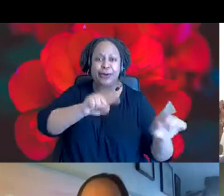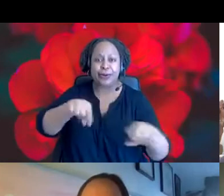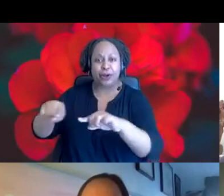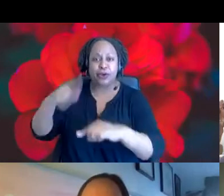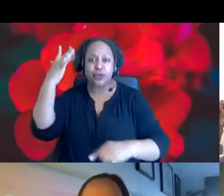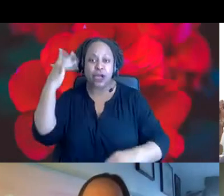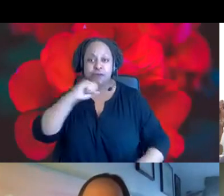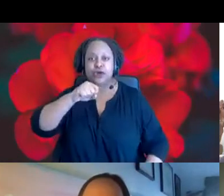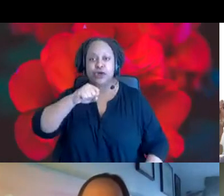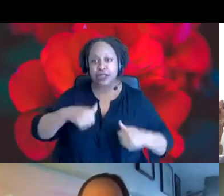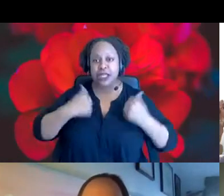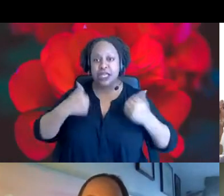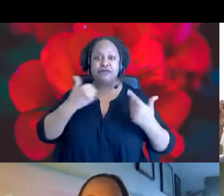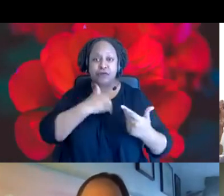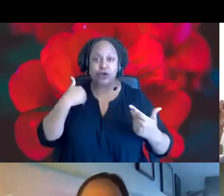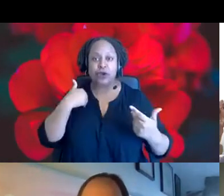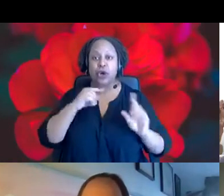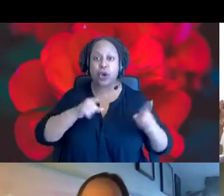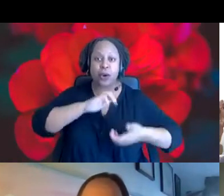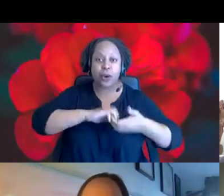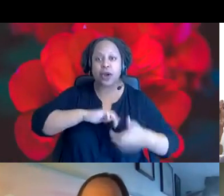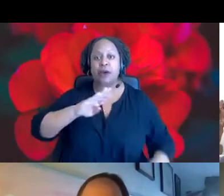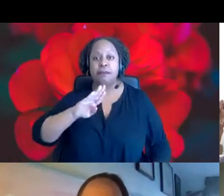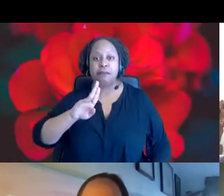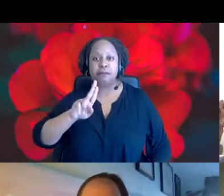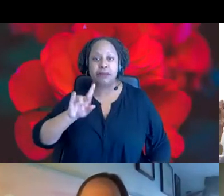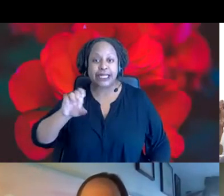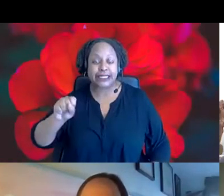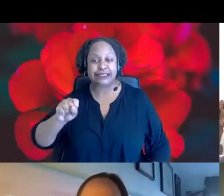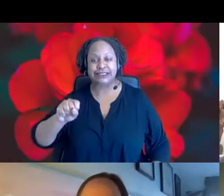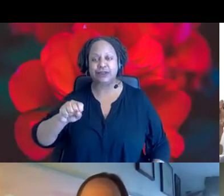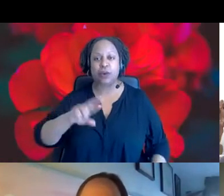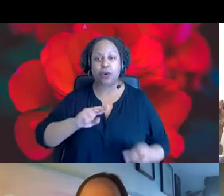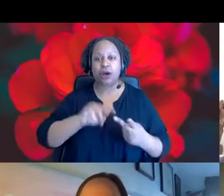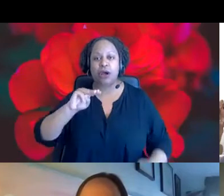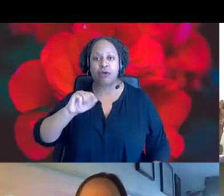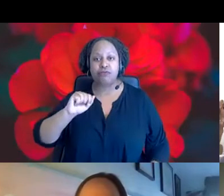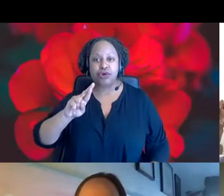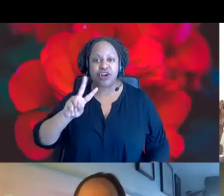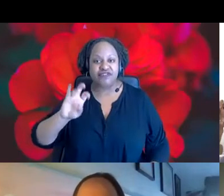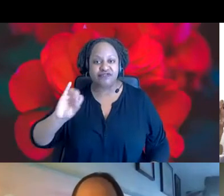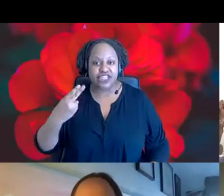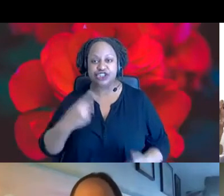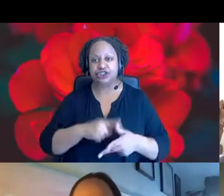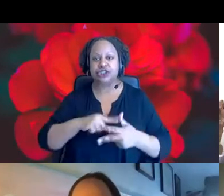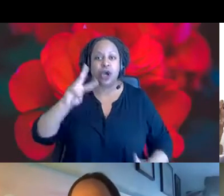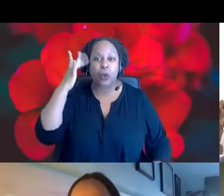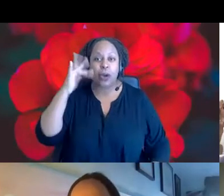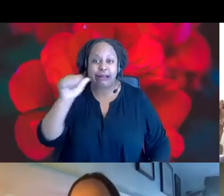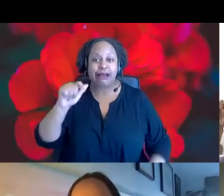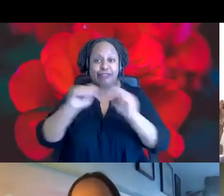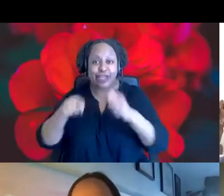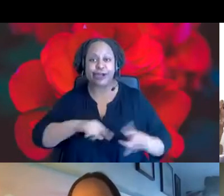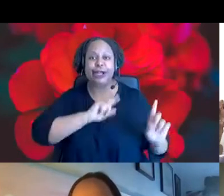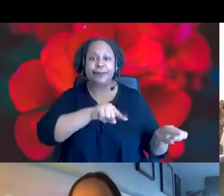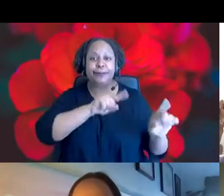just drop by Buddies or, you know, or Mervish or why not theater, all these other places, and just to check